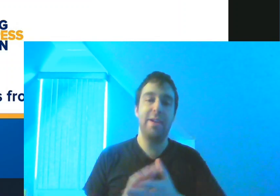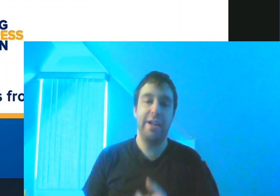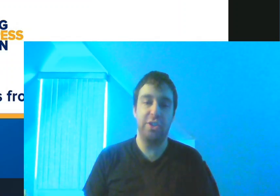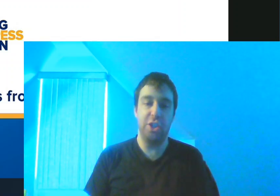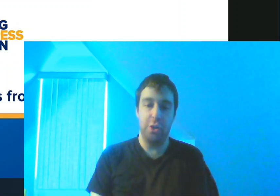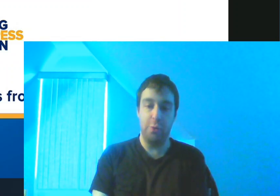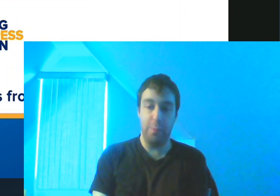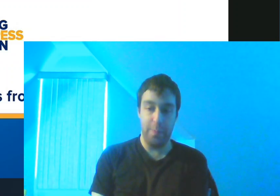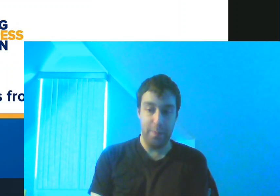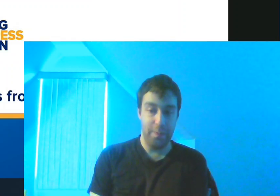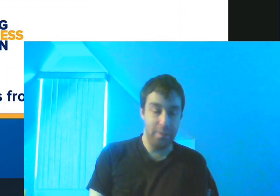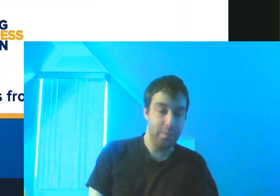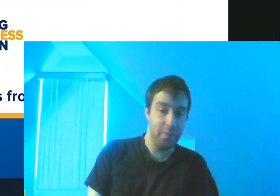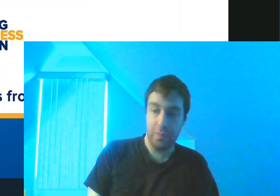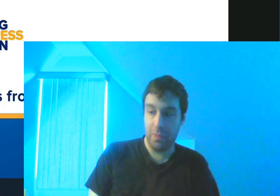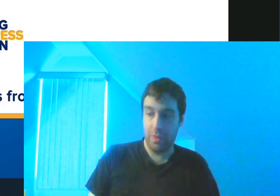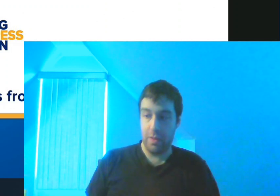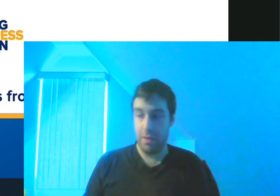contributing to.